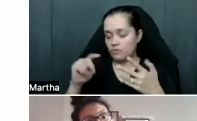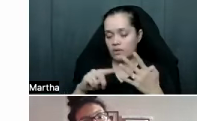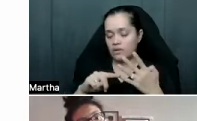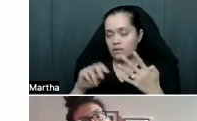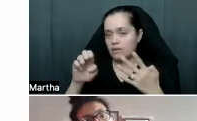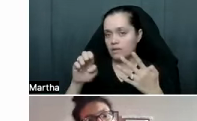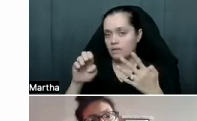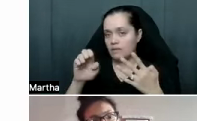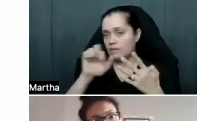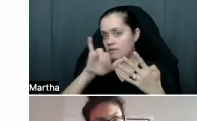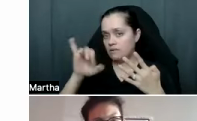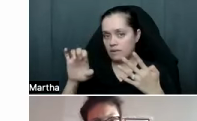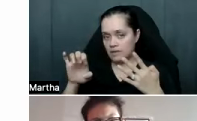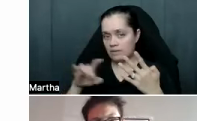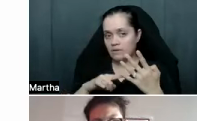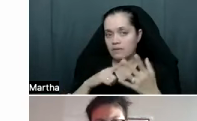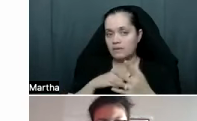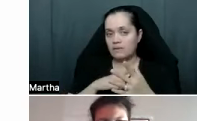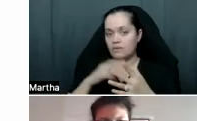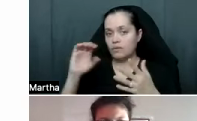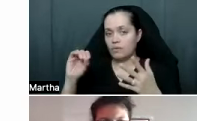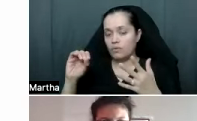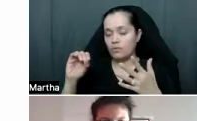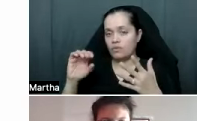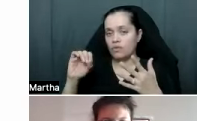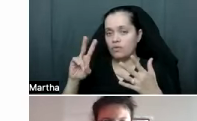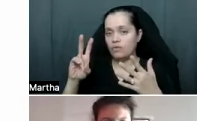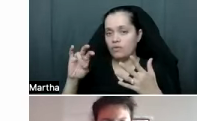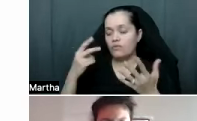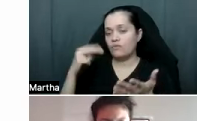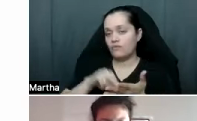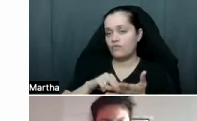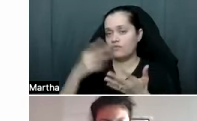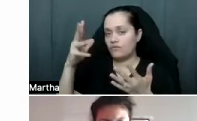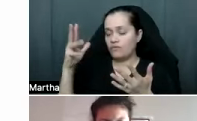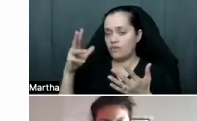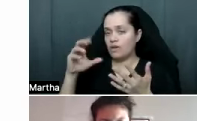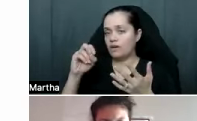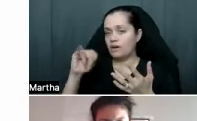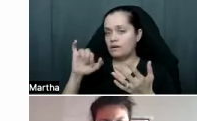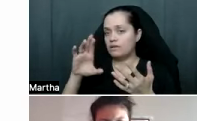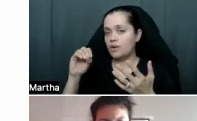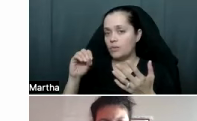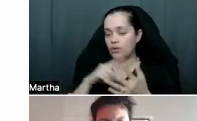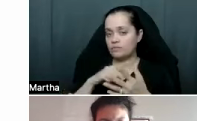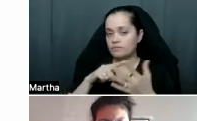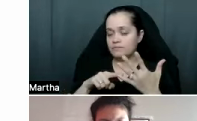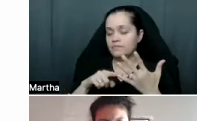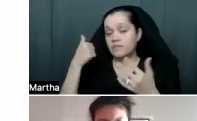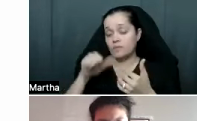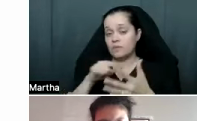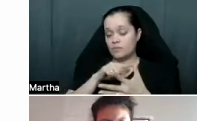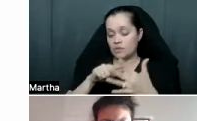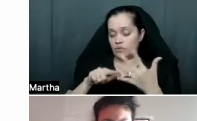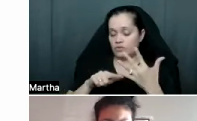is E for Erie, and O, ovations, and Ontario. So if you can remember the